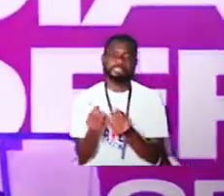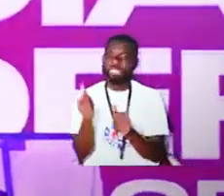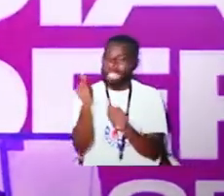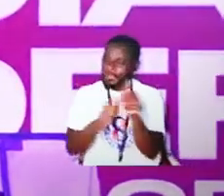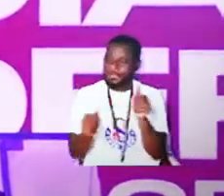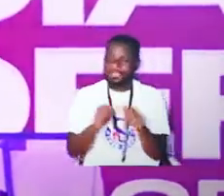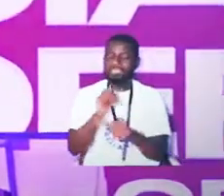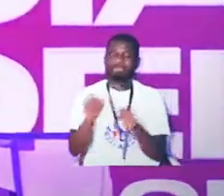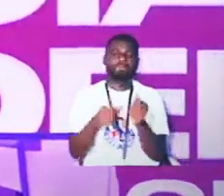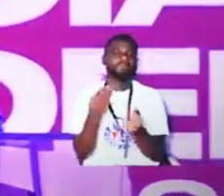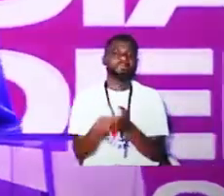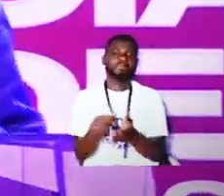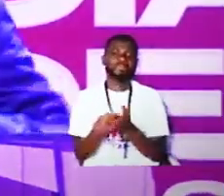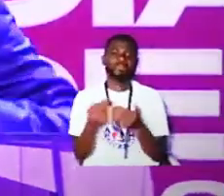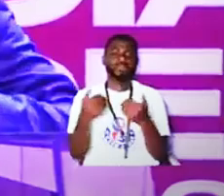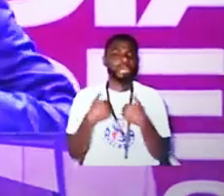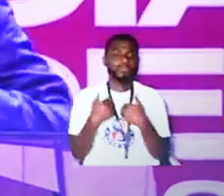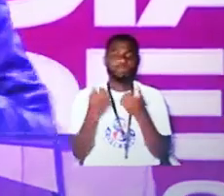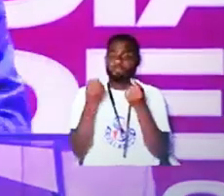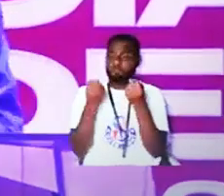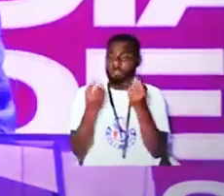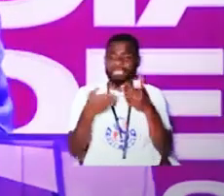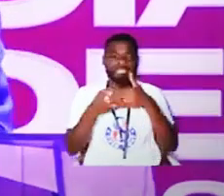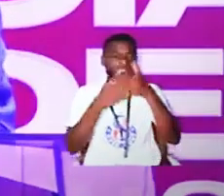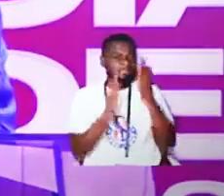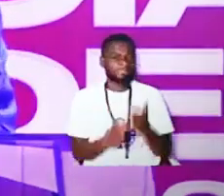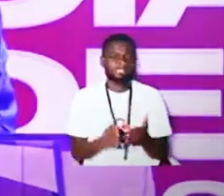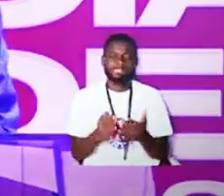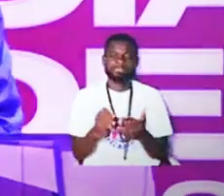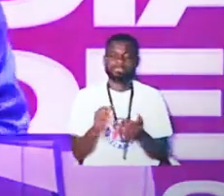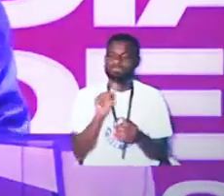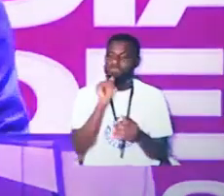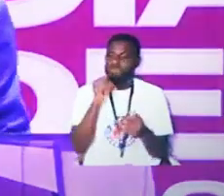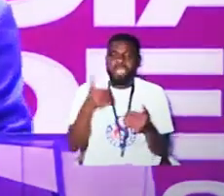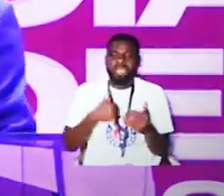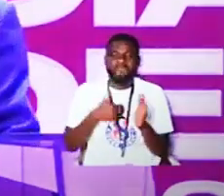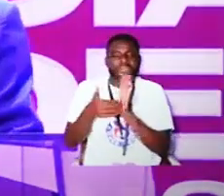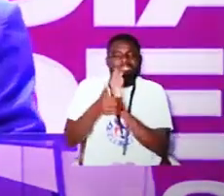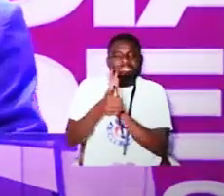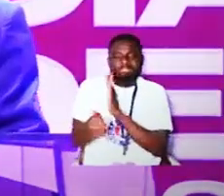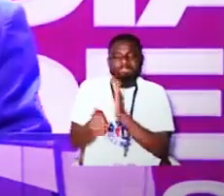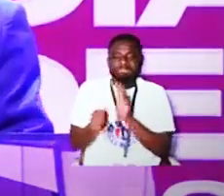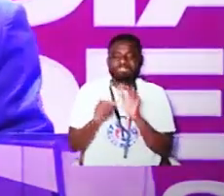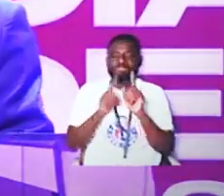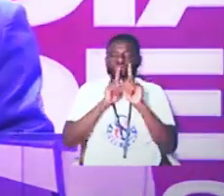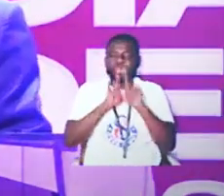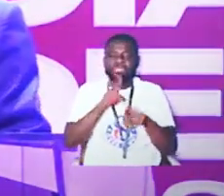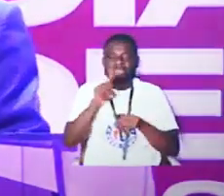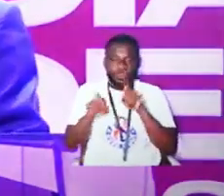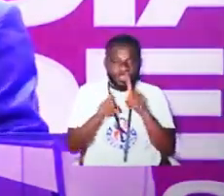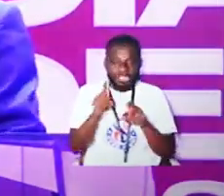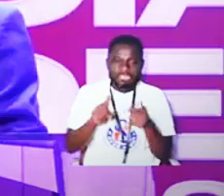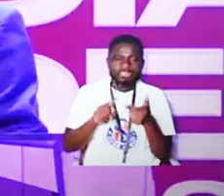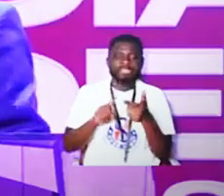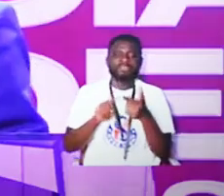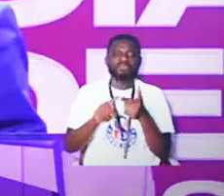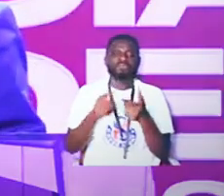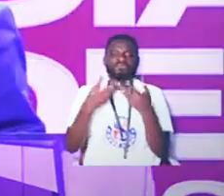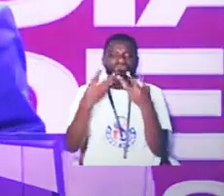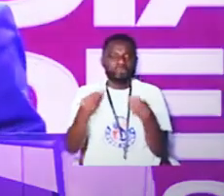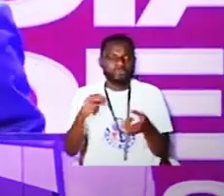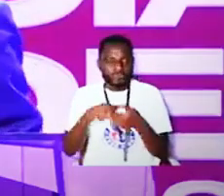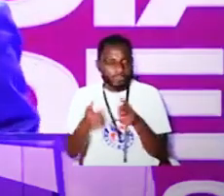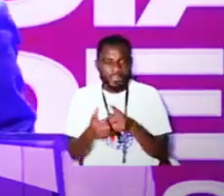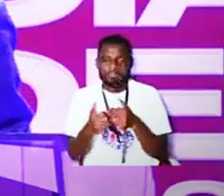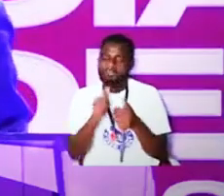we have gotten many leaders who do not have what it takes to answer questions, to meet needs, and to solve